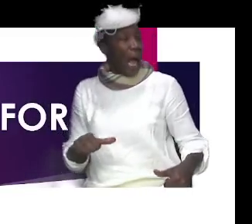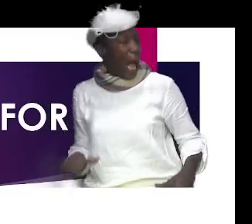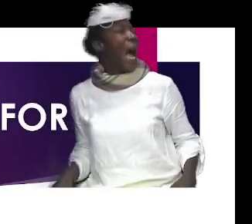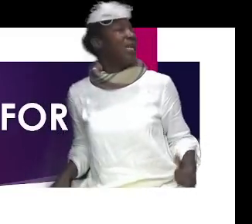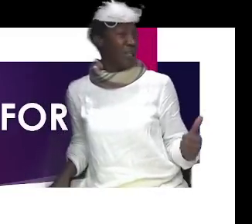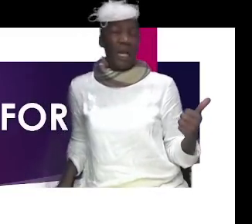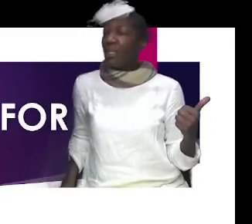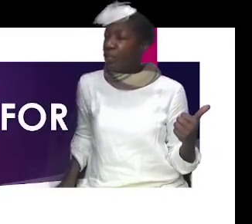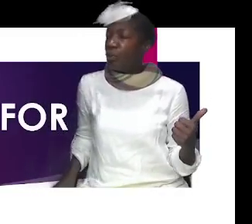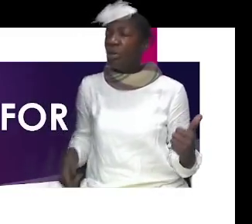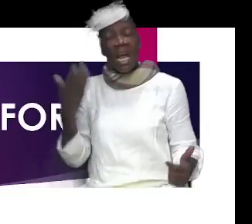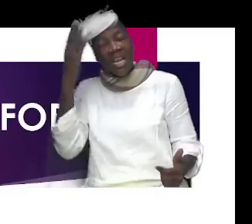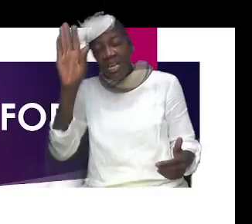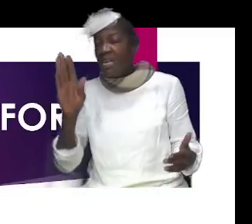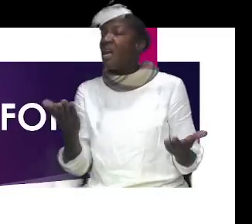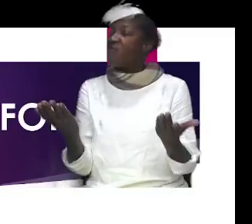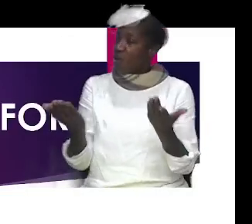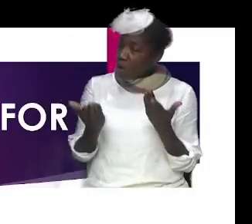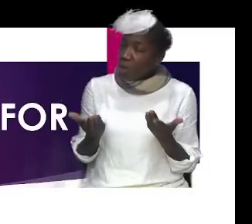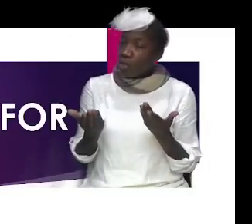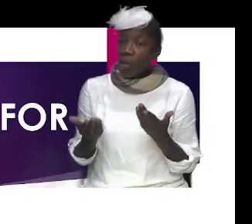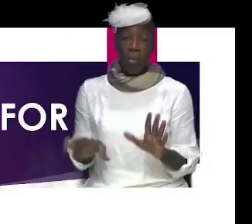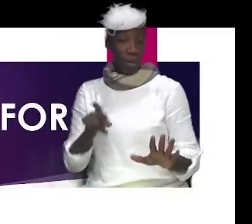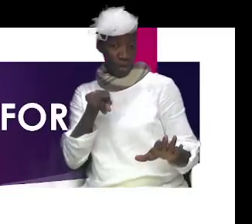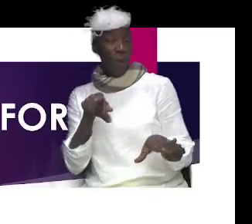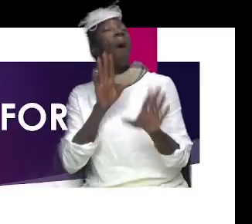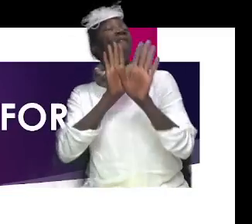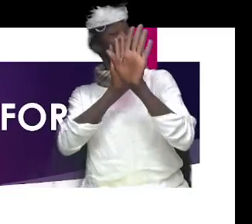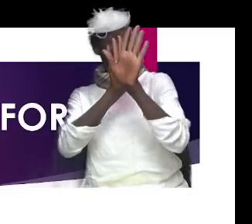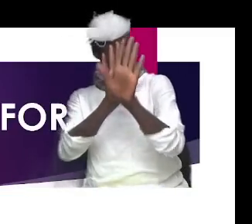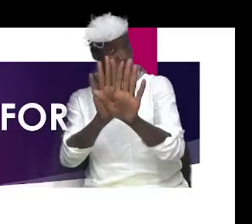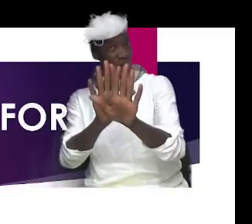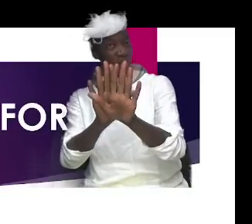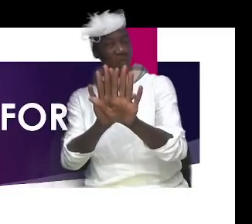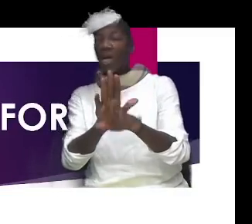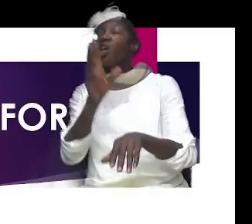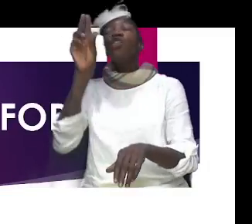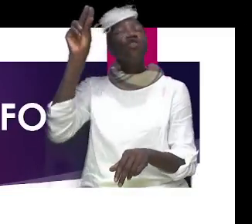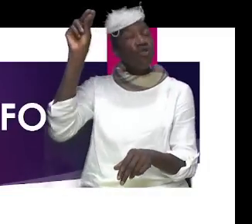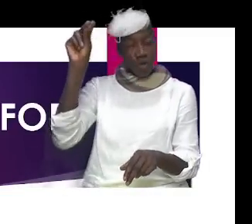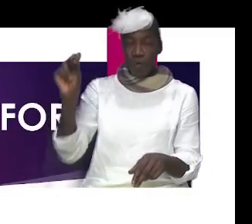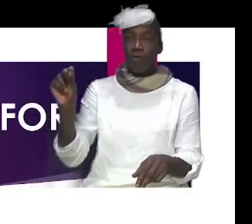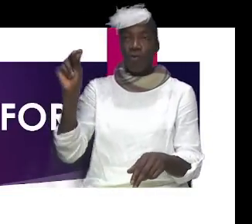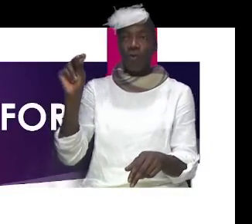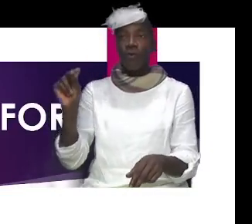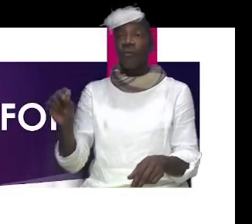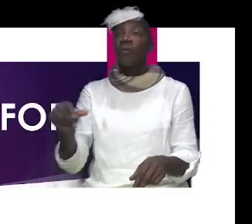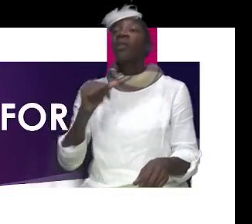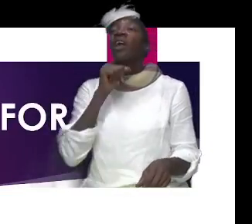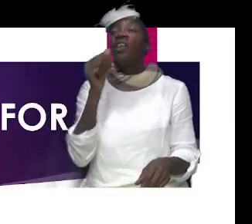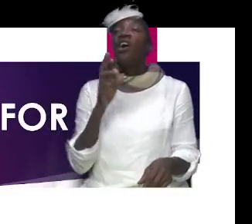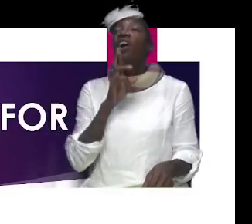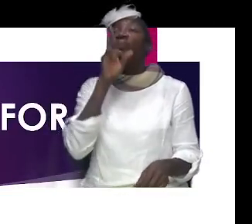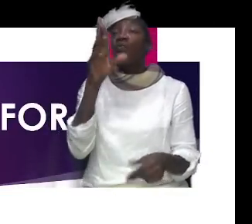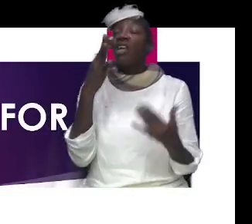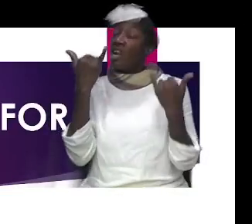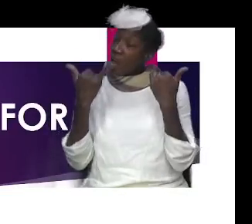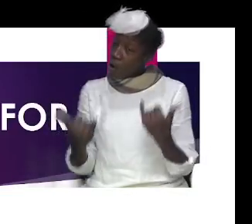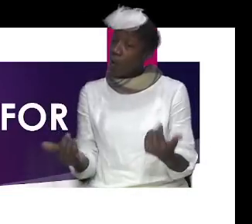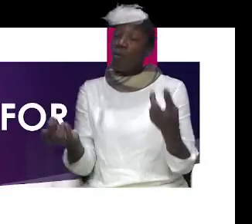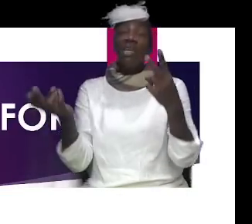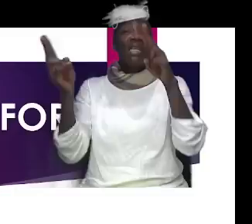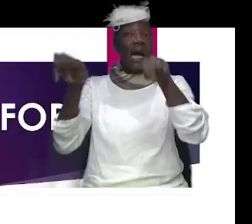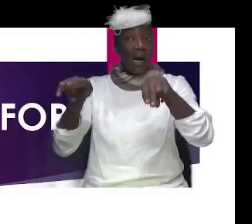they forced me to do it, and we are going to look at something very shortly to show that that is not really how it goes. It